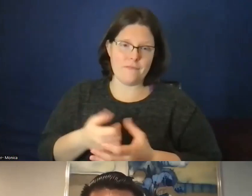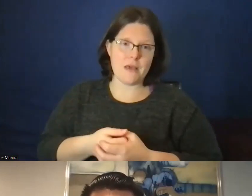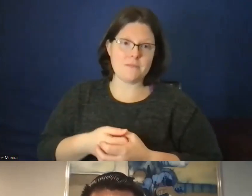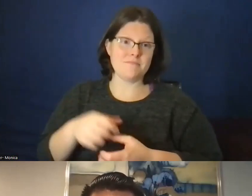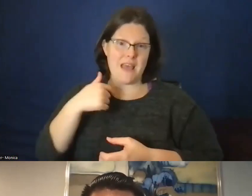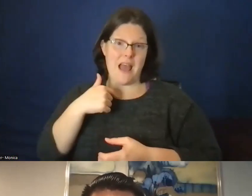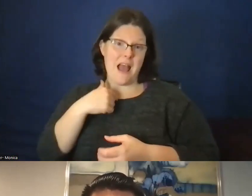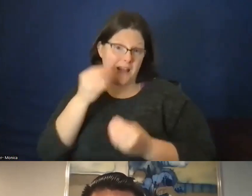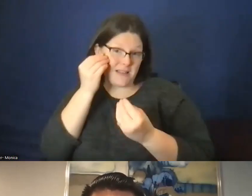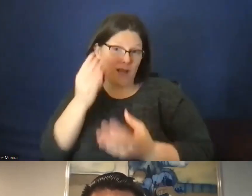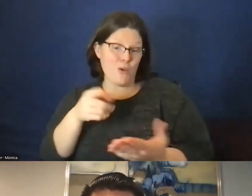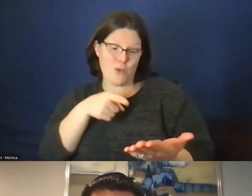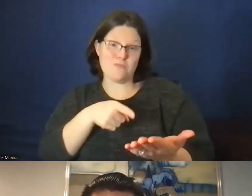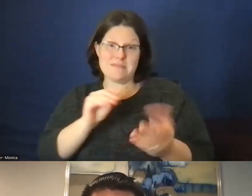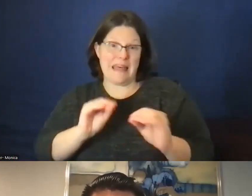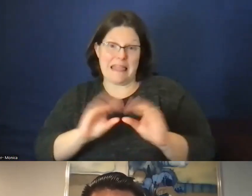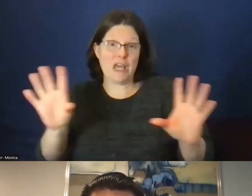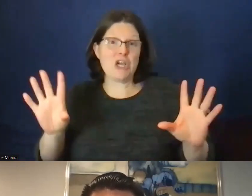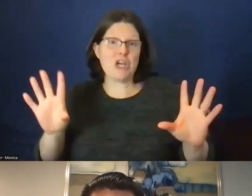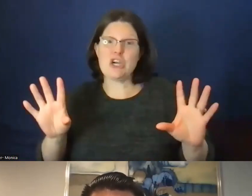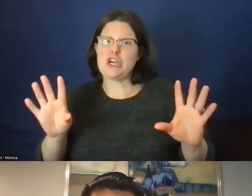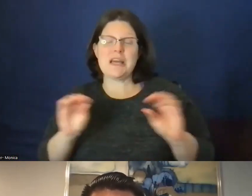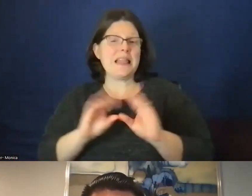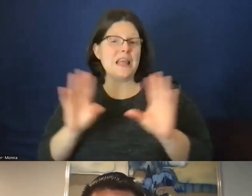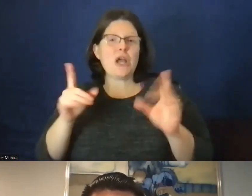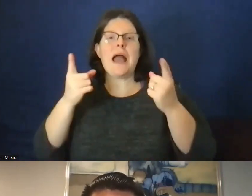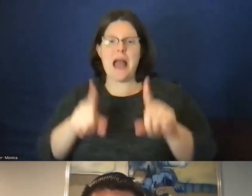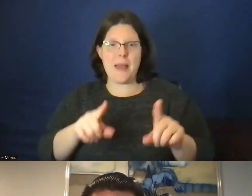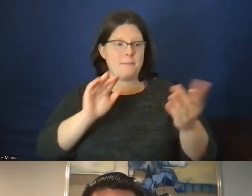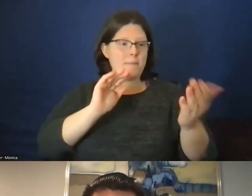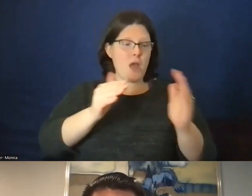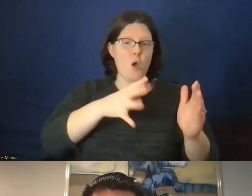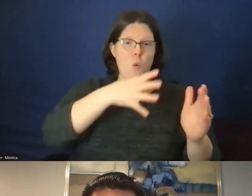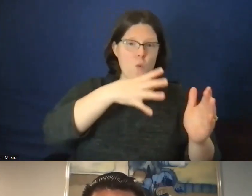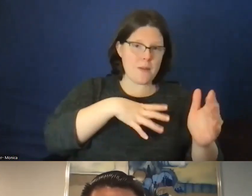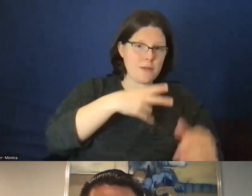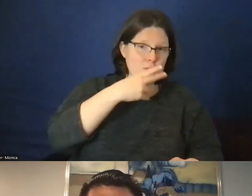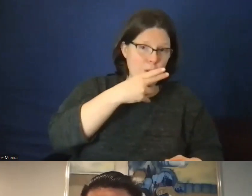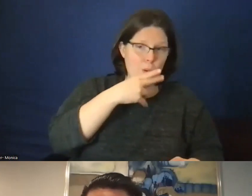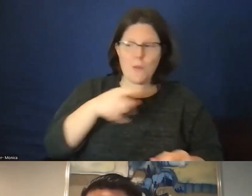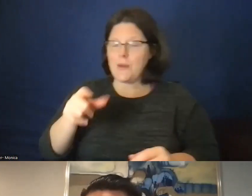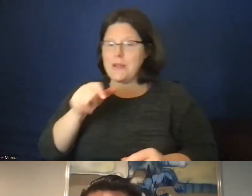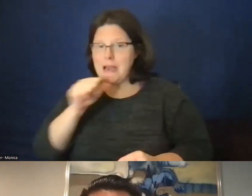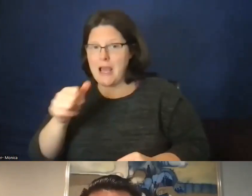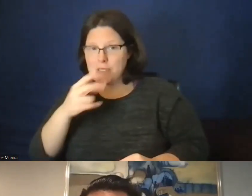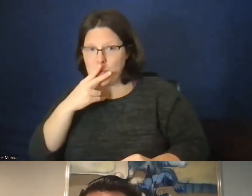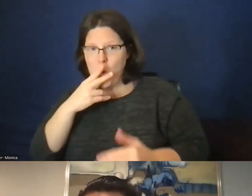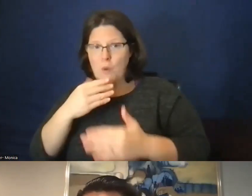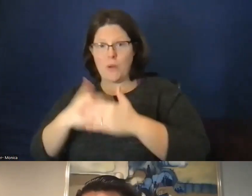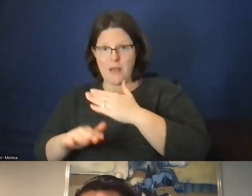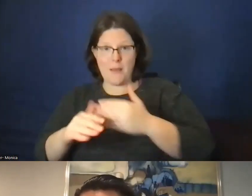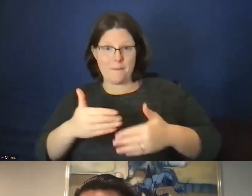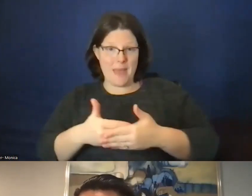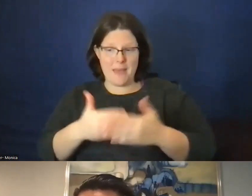could see this. It happened with women that were smokers. Thank you very